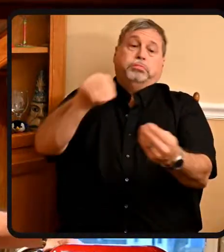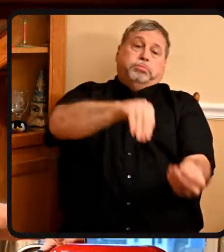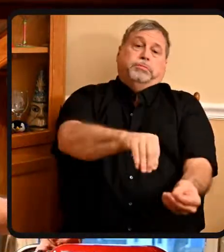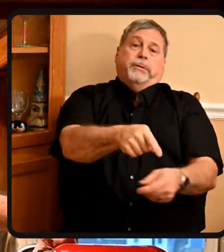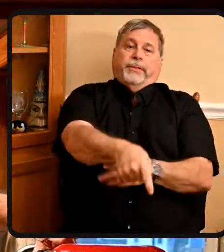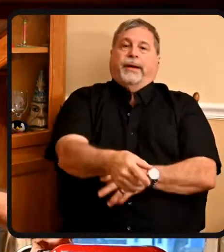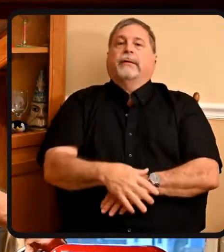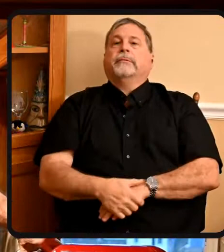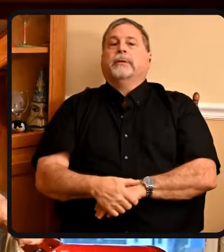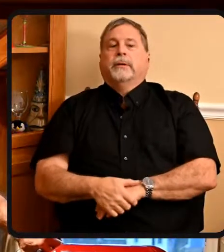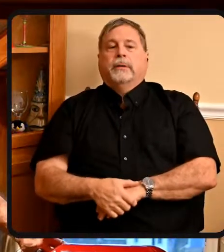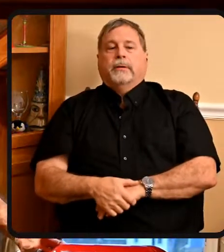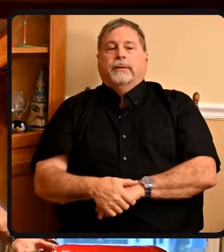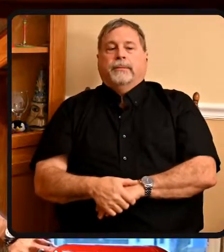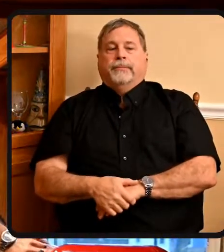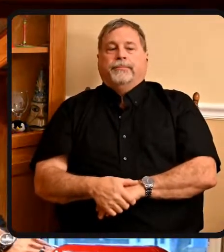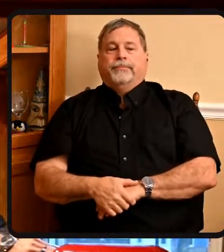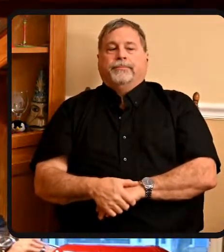that in here.